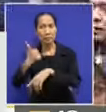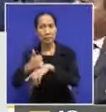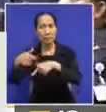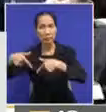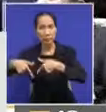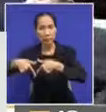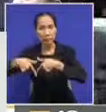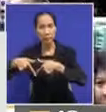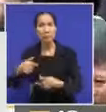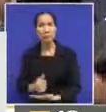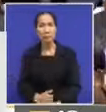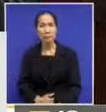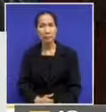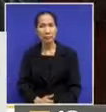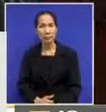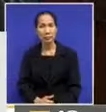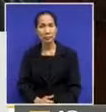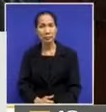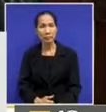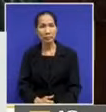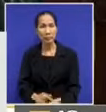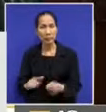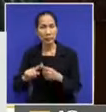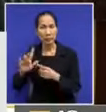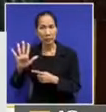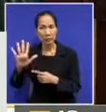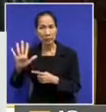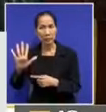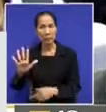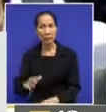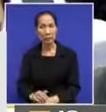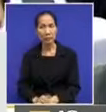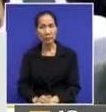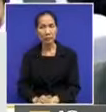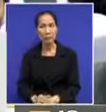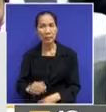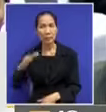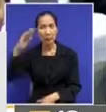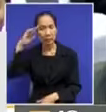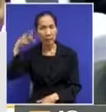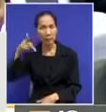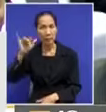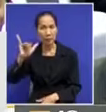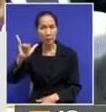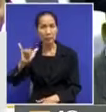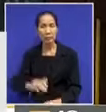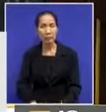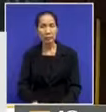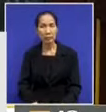has now begun with the first count of General Prayut